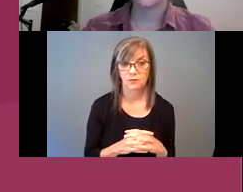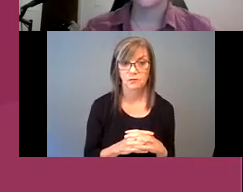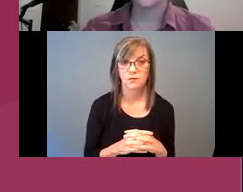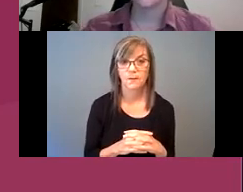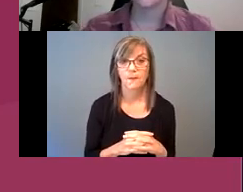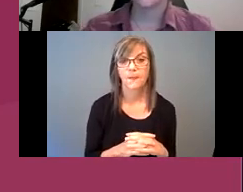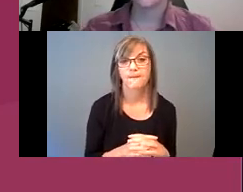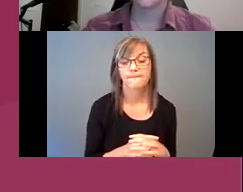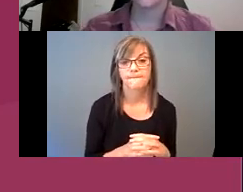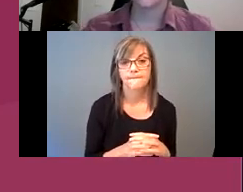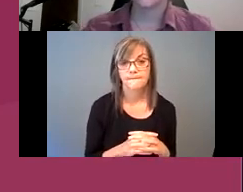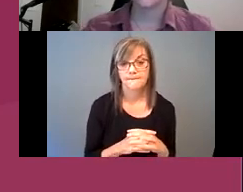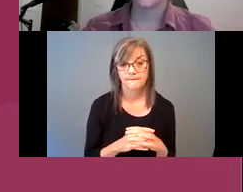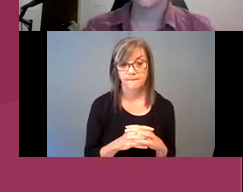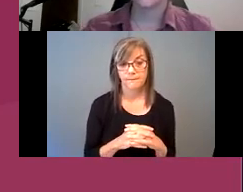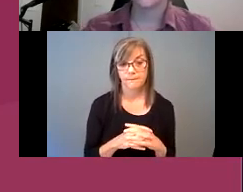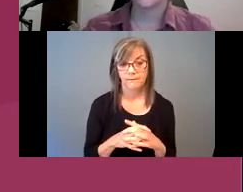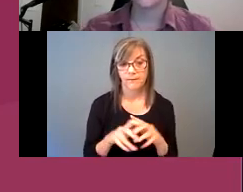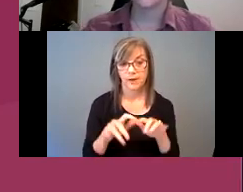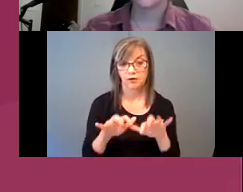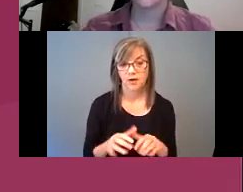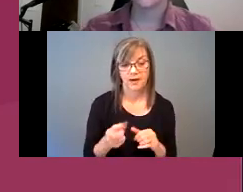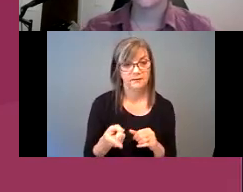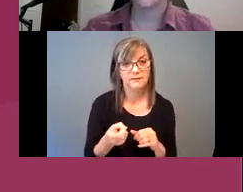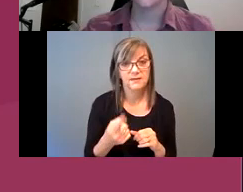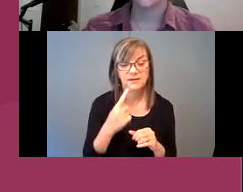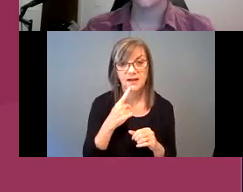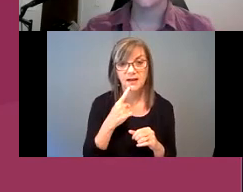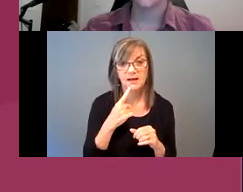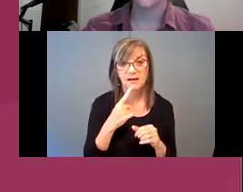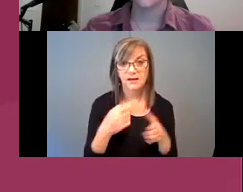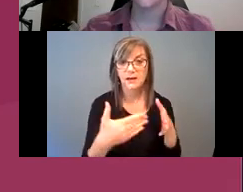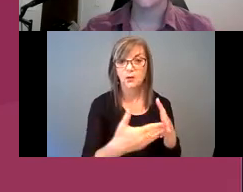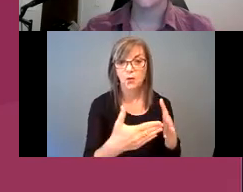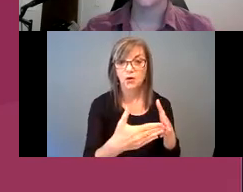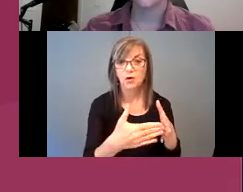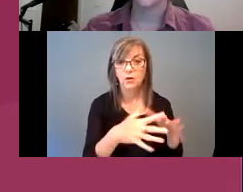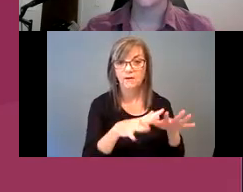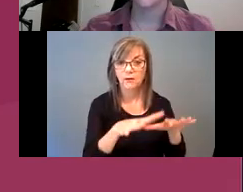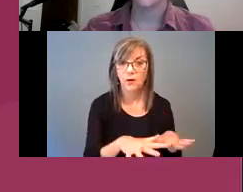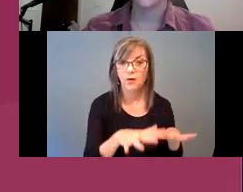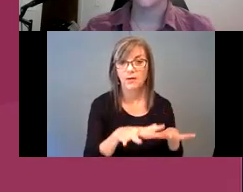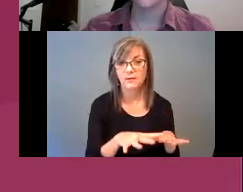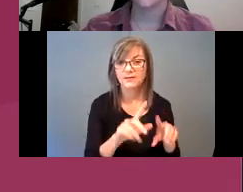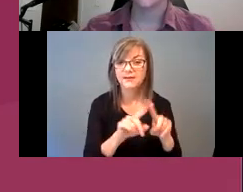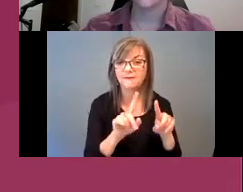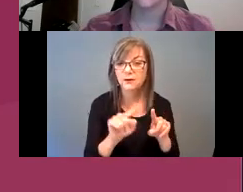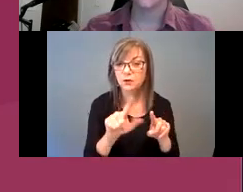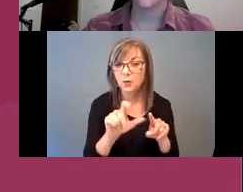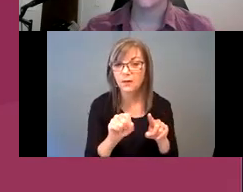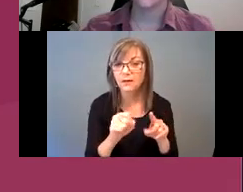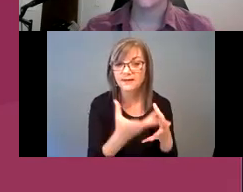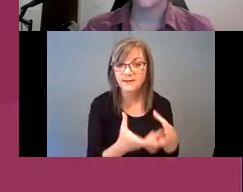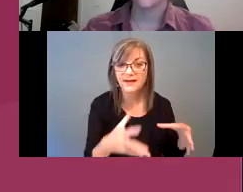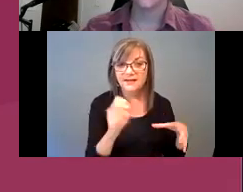So there's a suggestion of a calming corner. So maybe even having a basket with some calming tools. I know that's something that's very common, especially